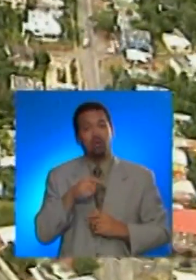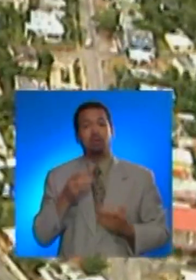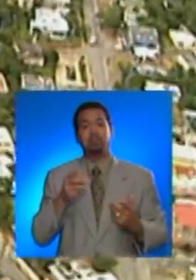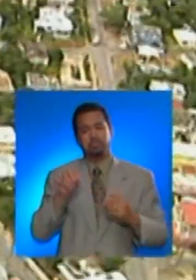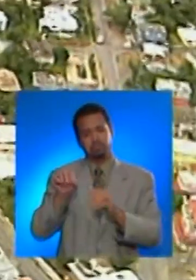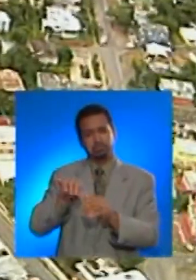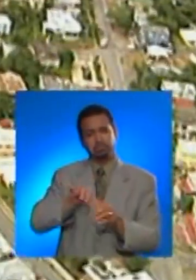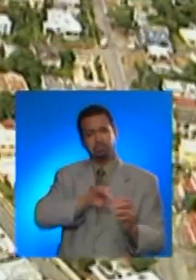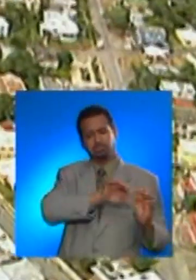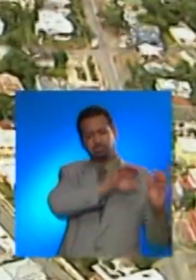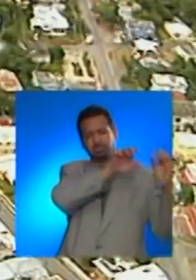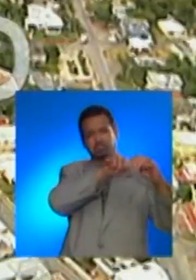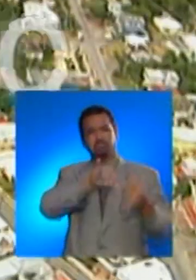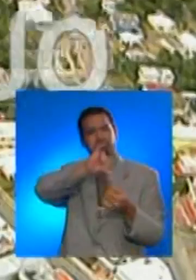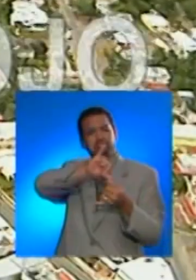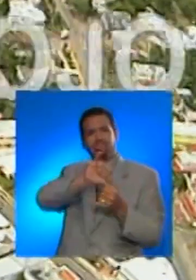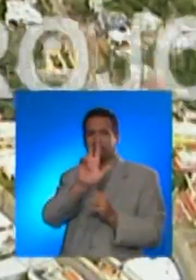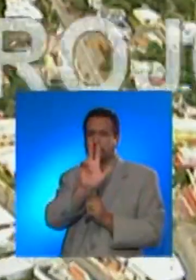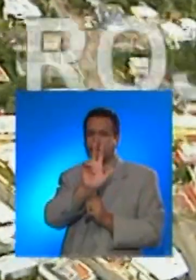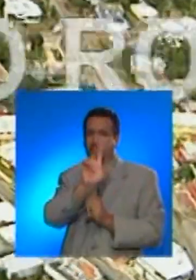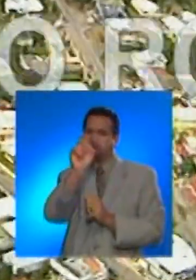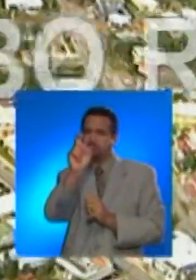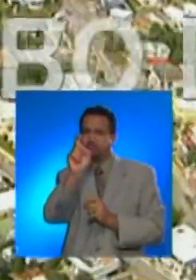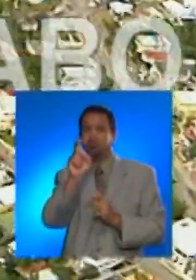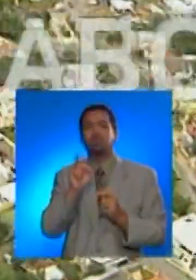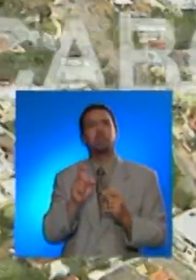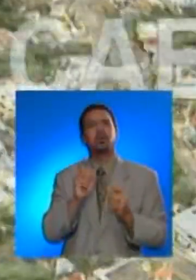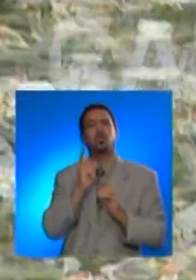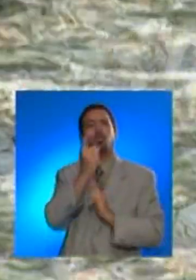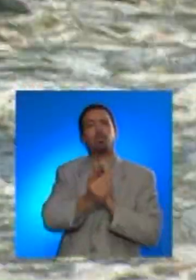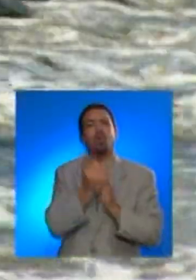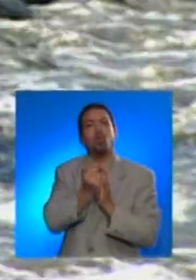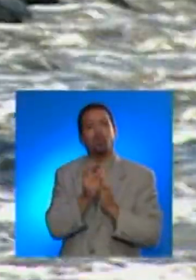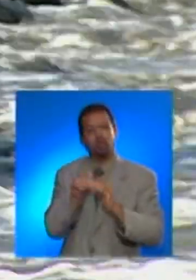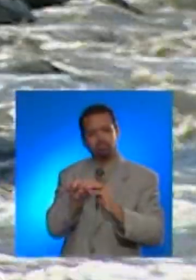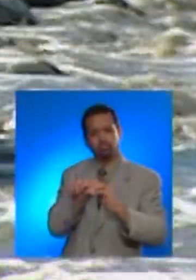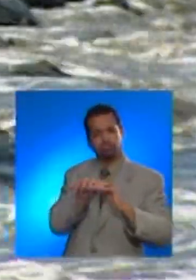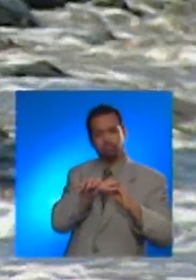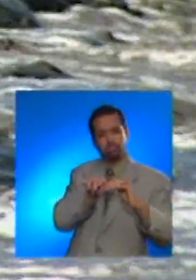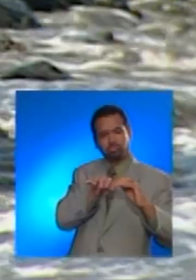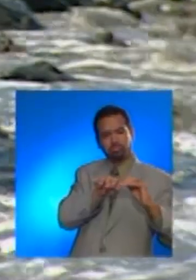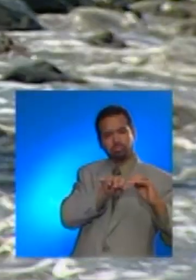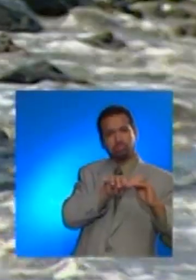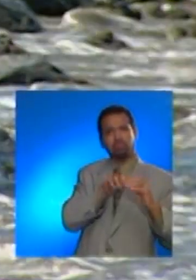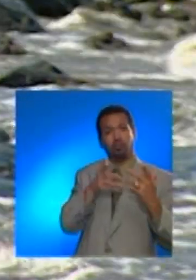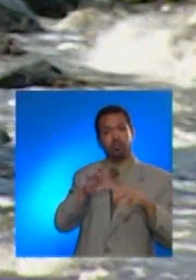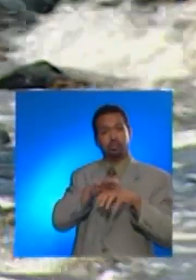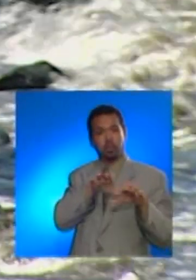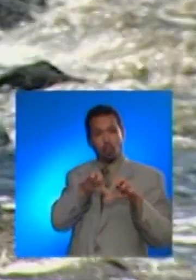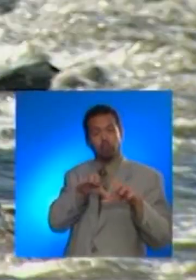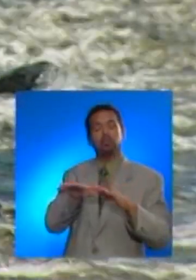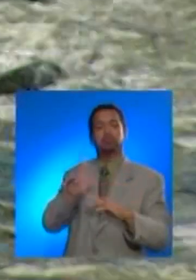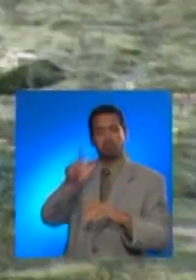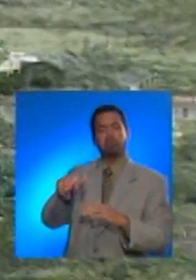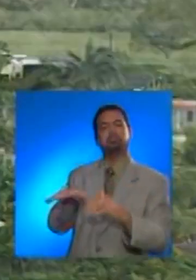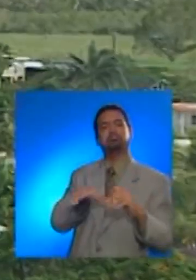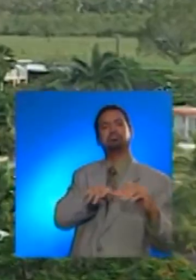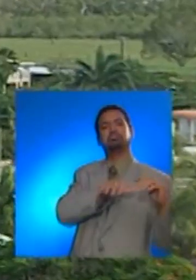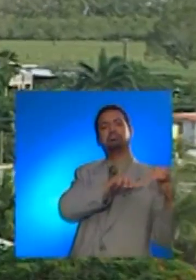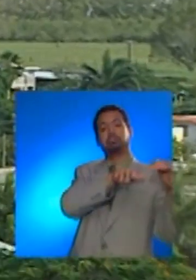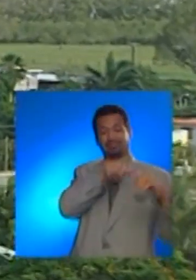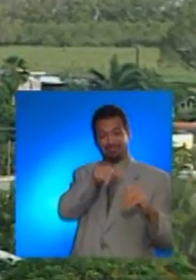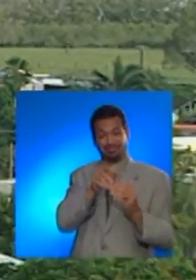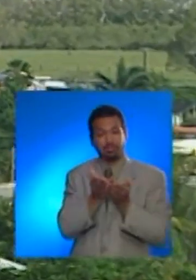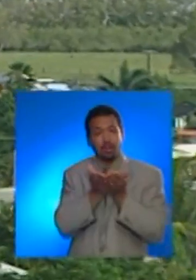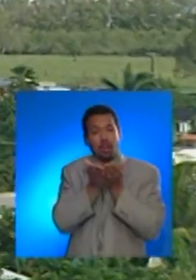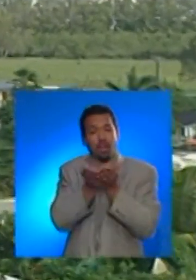In Boquerón, a town in Cabo Rojo, waves were 3 feet high. Here, the water began receding an hour after the earthquake.